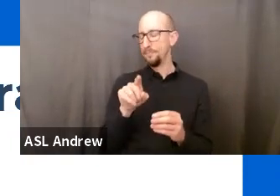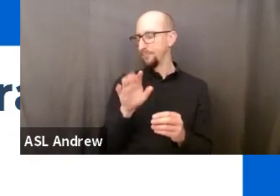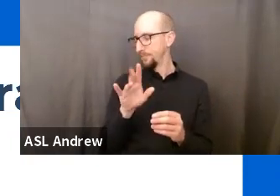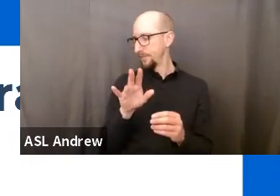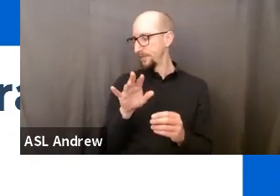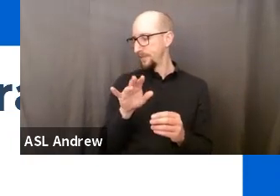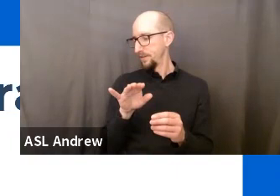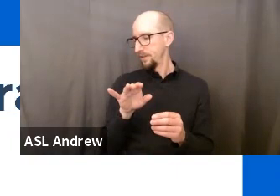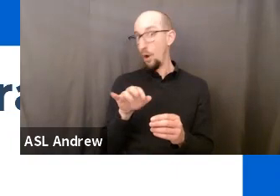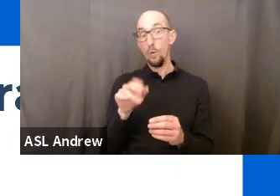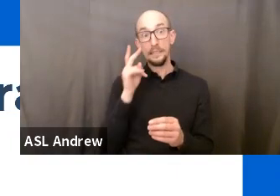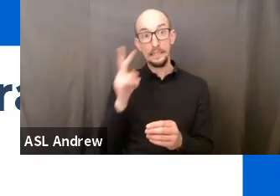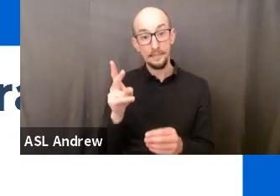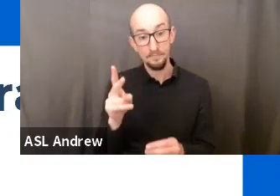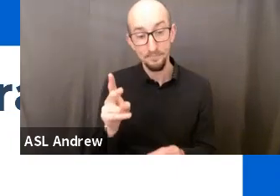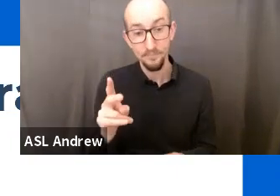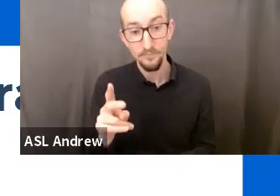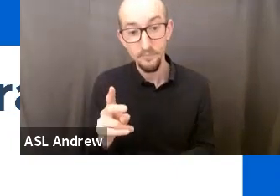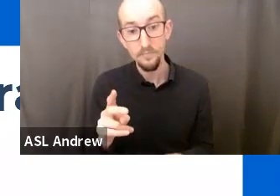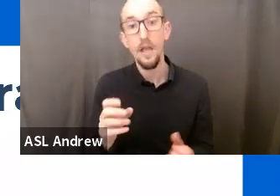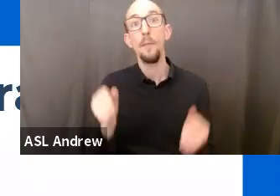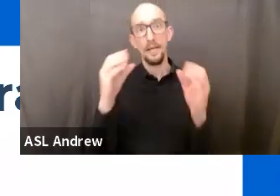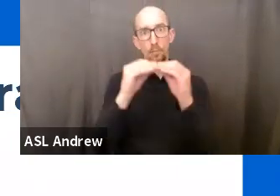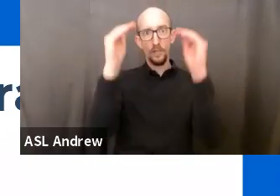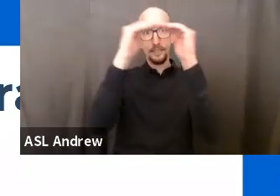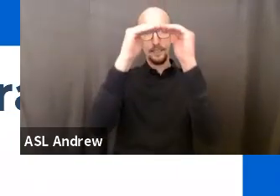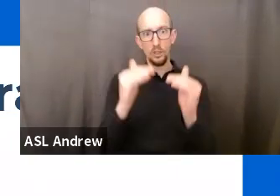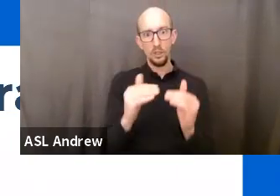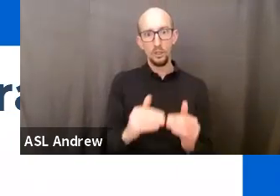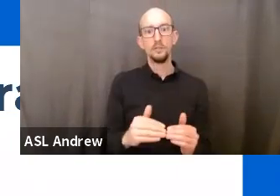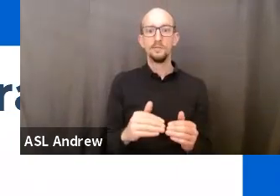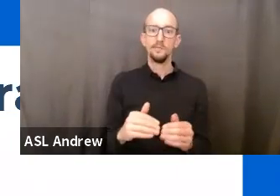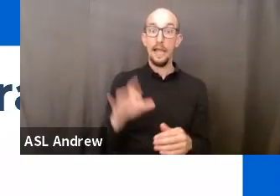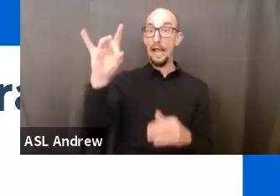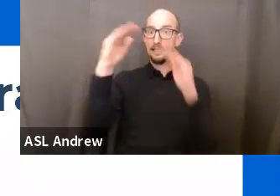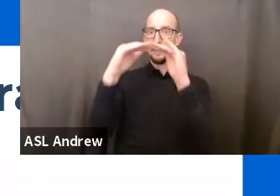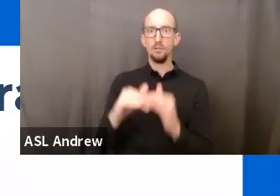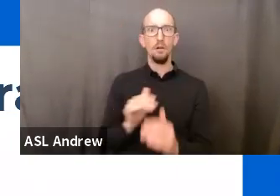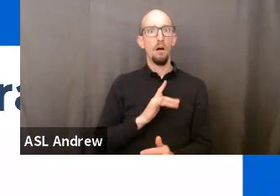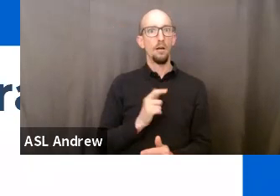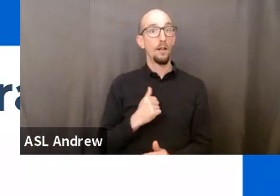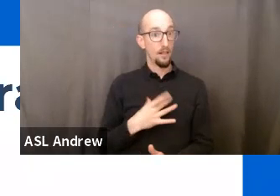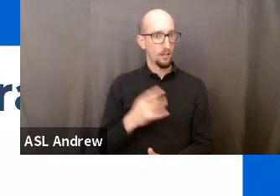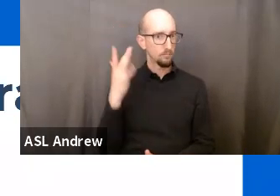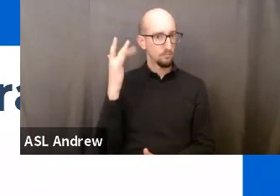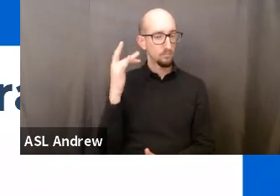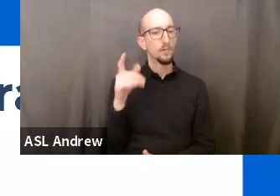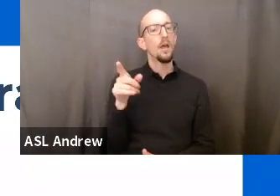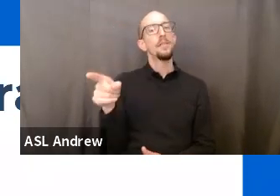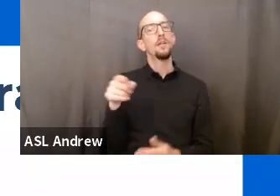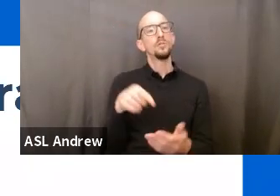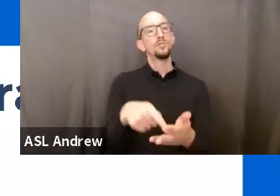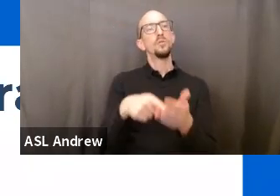seeing an increasing number of tiers is that it also does a better